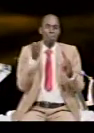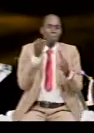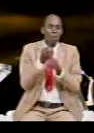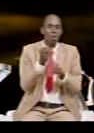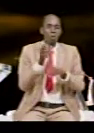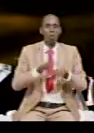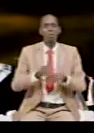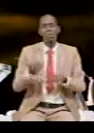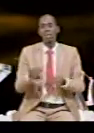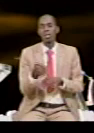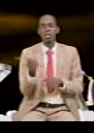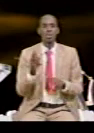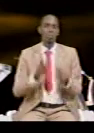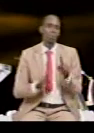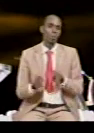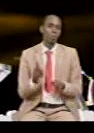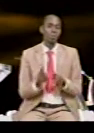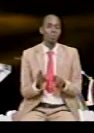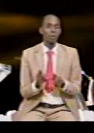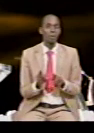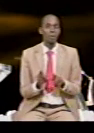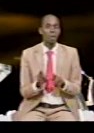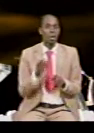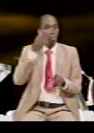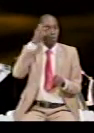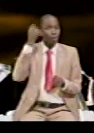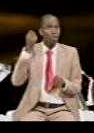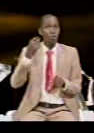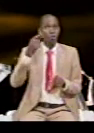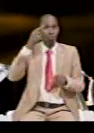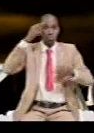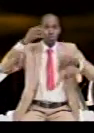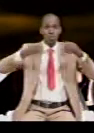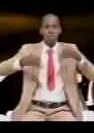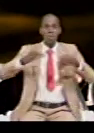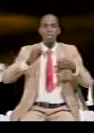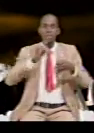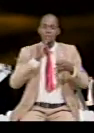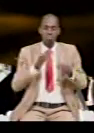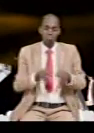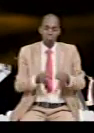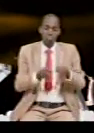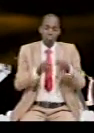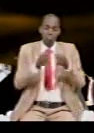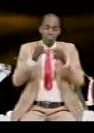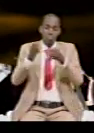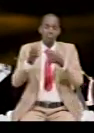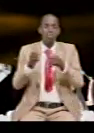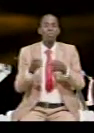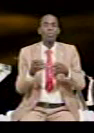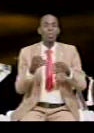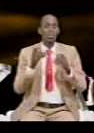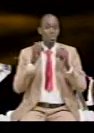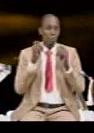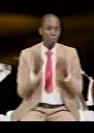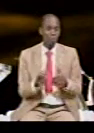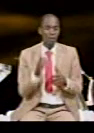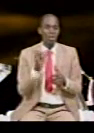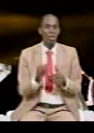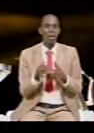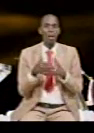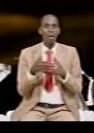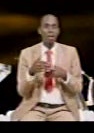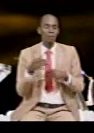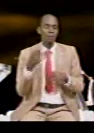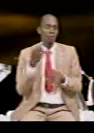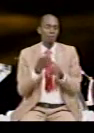So, and because judgment is delayed by God immediately, according to